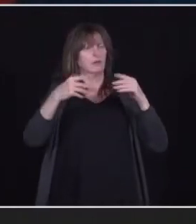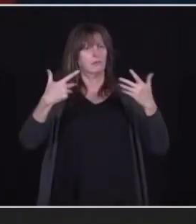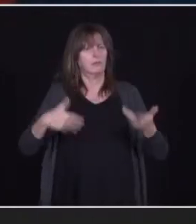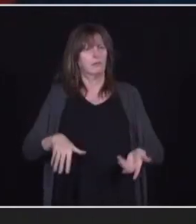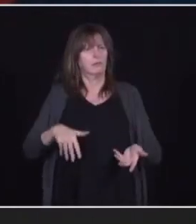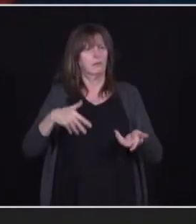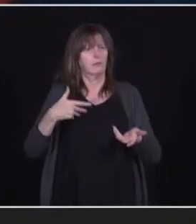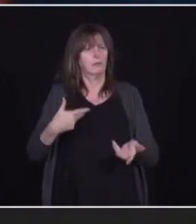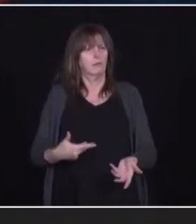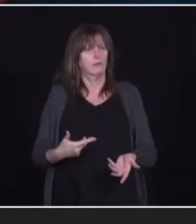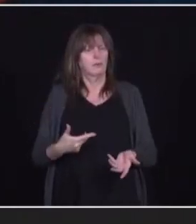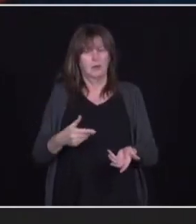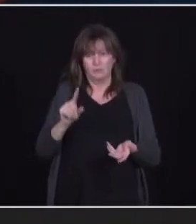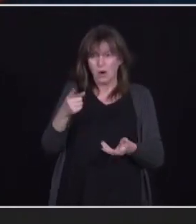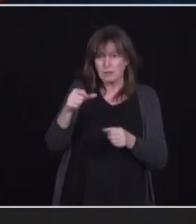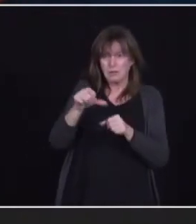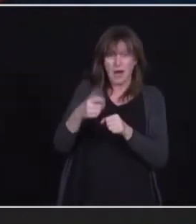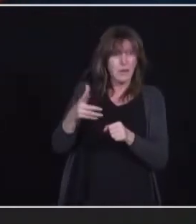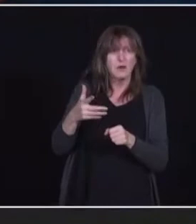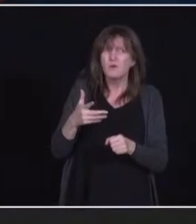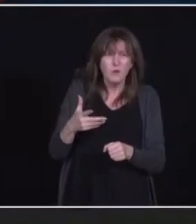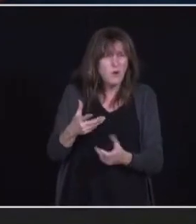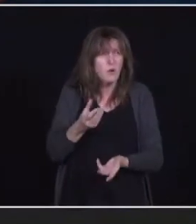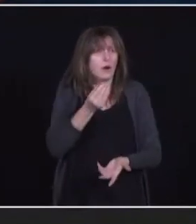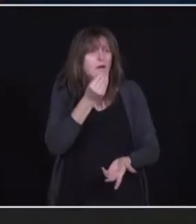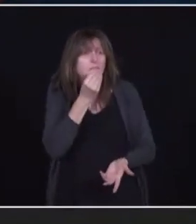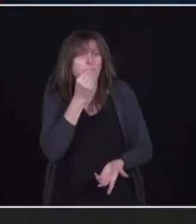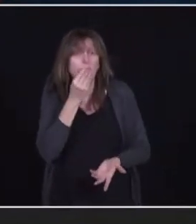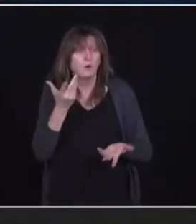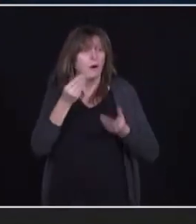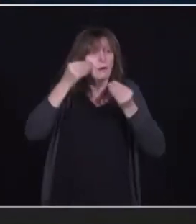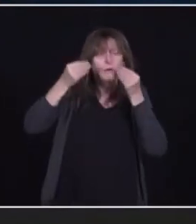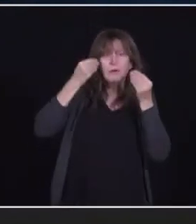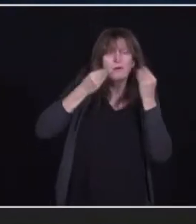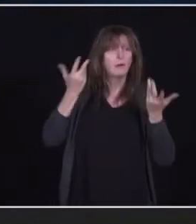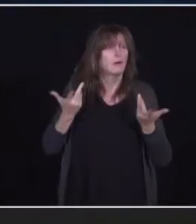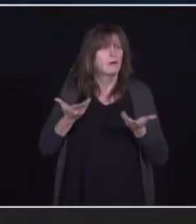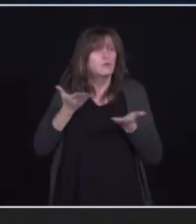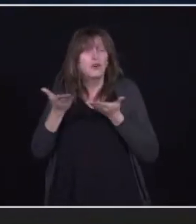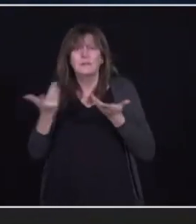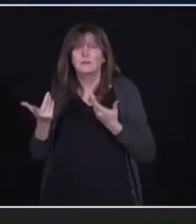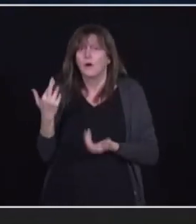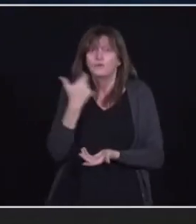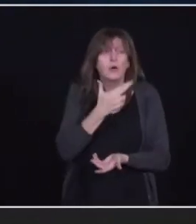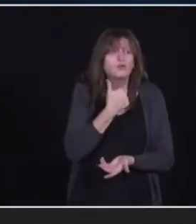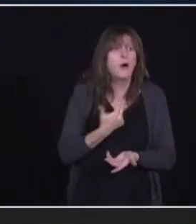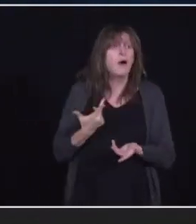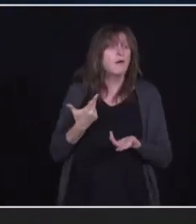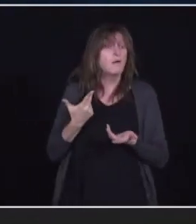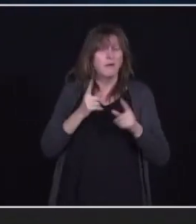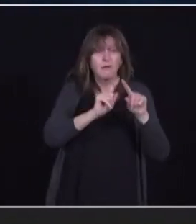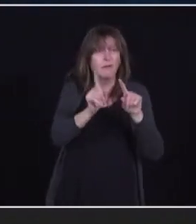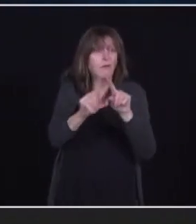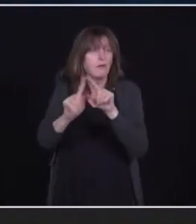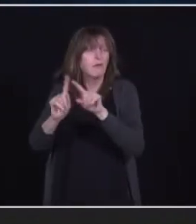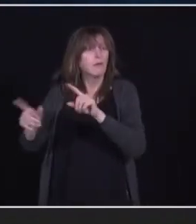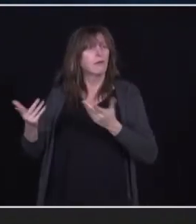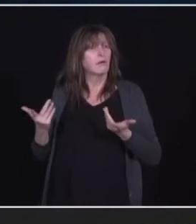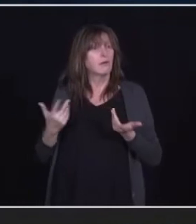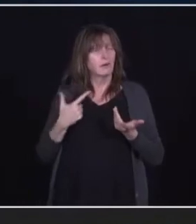gas, food, cosmetics, services, restaurants. You want to see restaurants hurt? You want to see small businesses